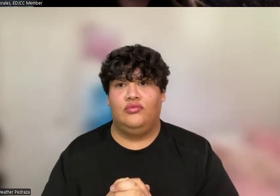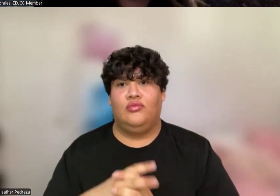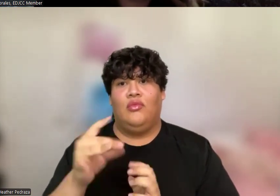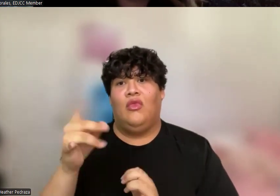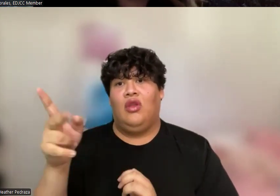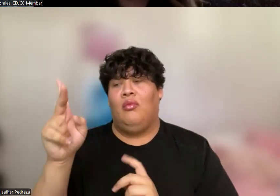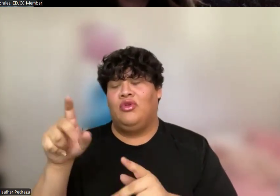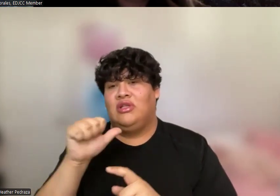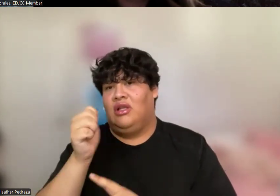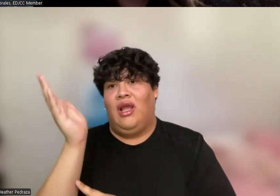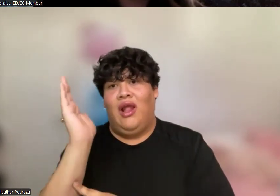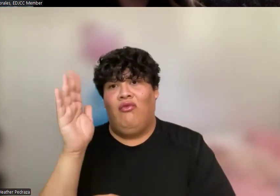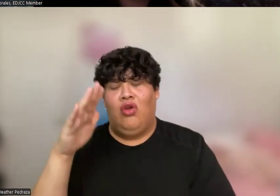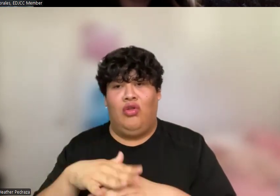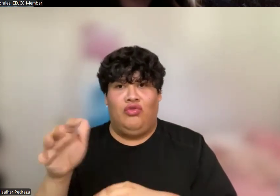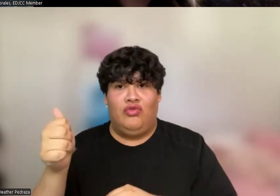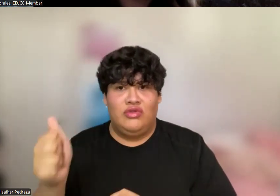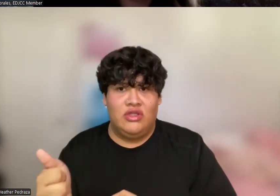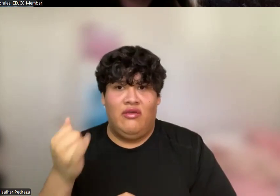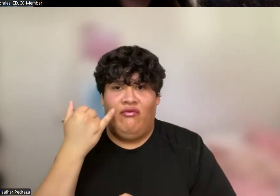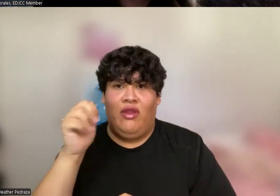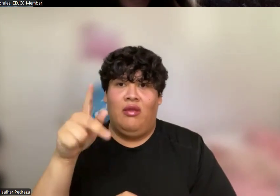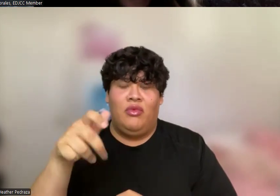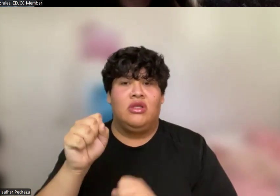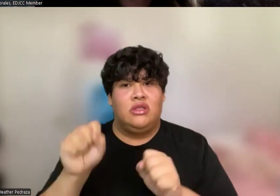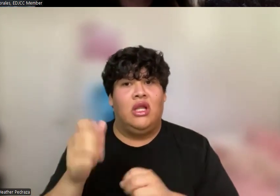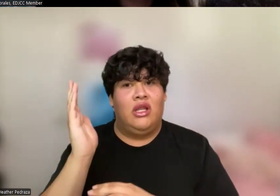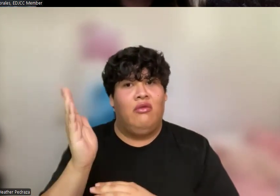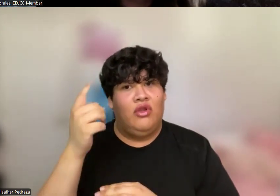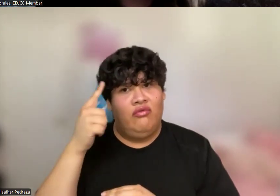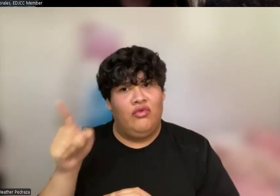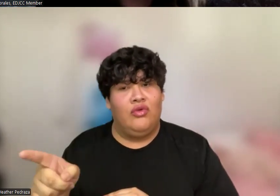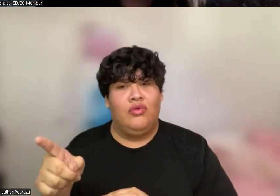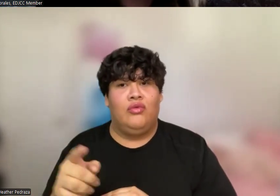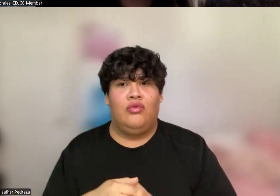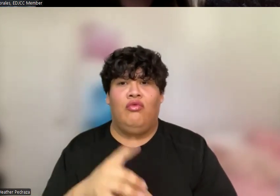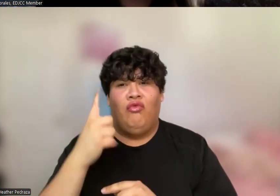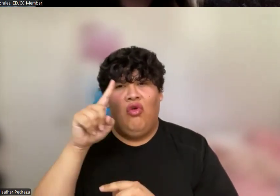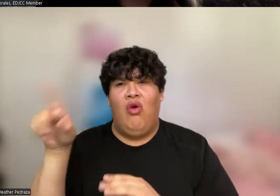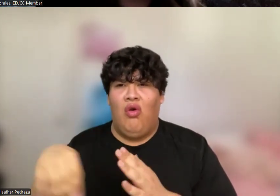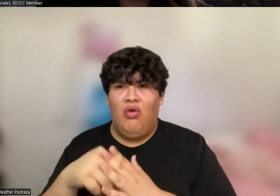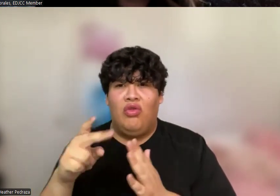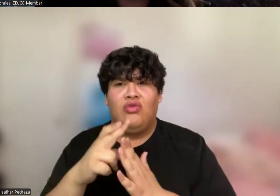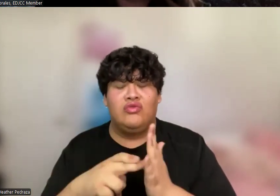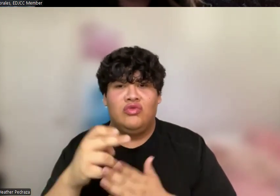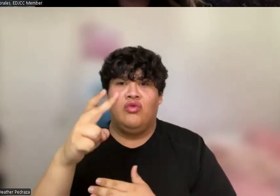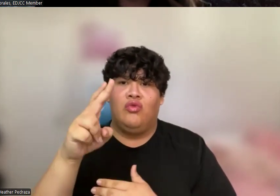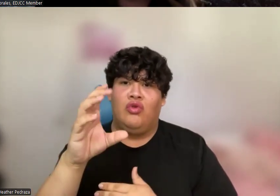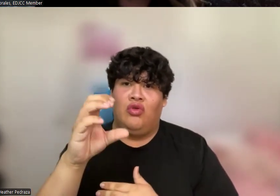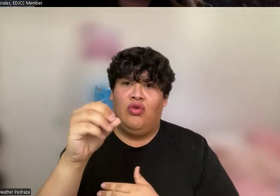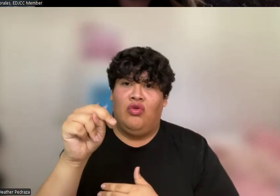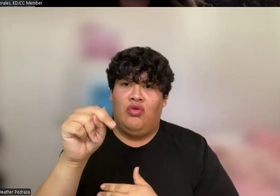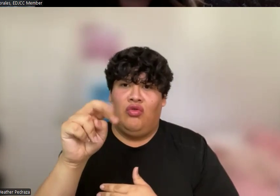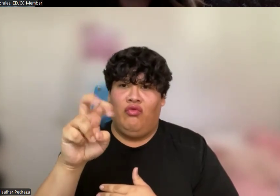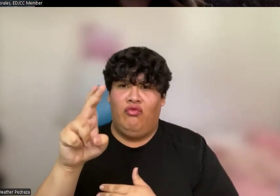on their behalf, whereas APS can. For all of these reasons and more, conservatorship is often a